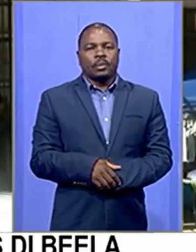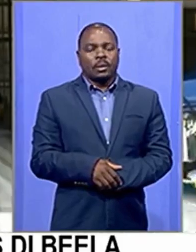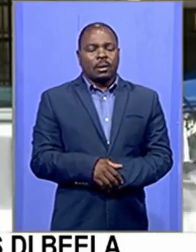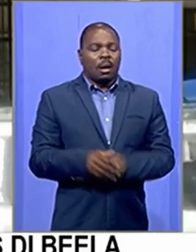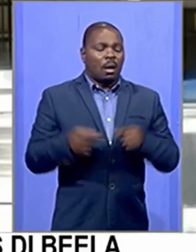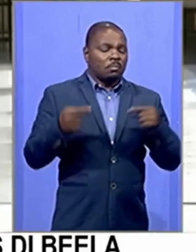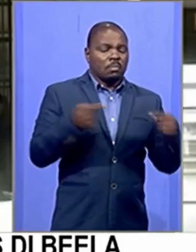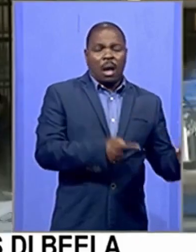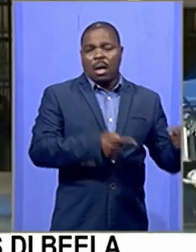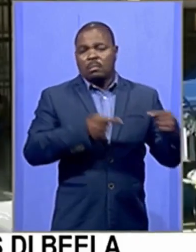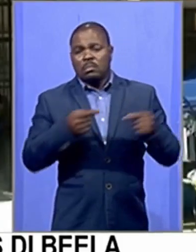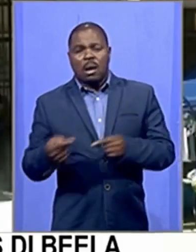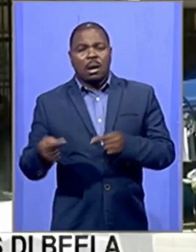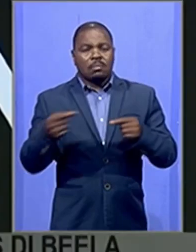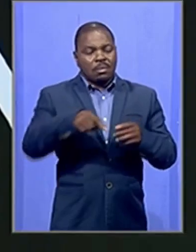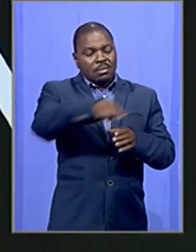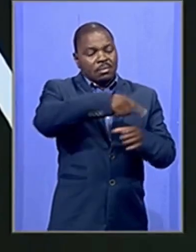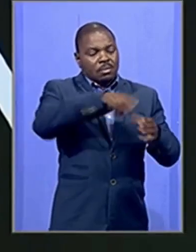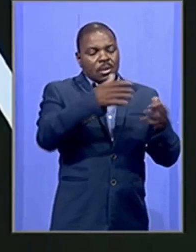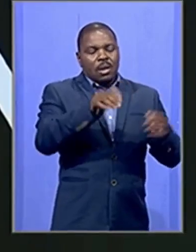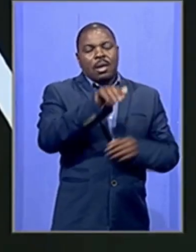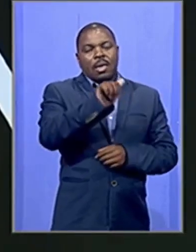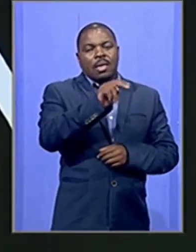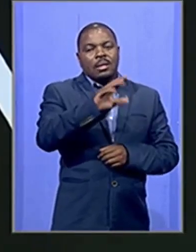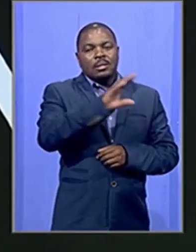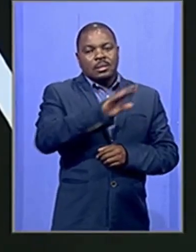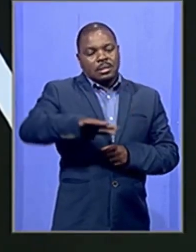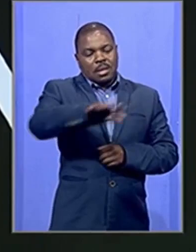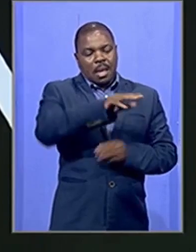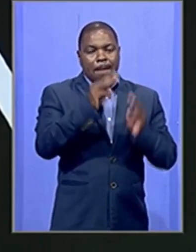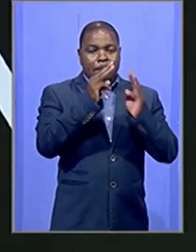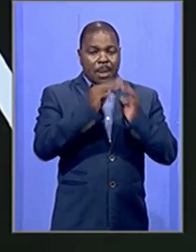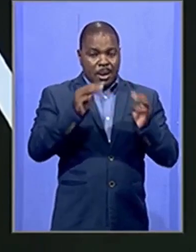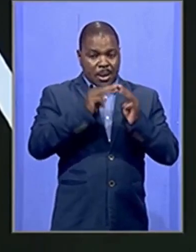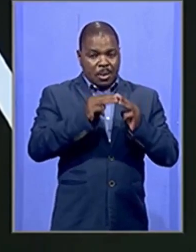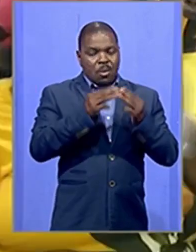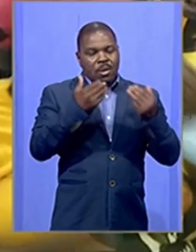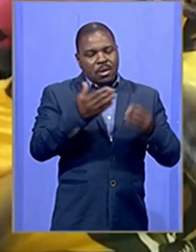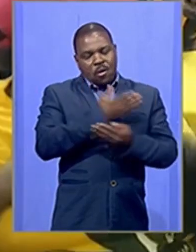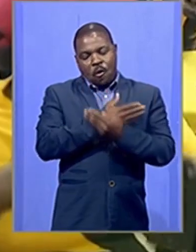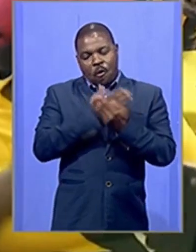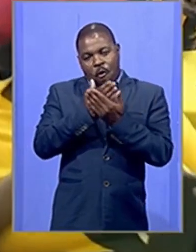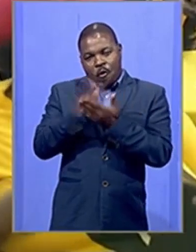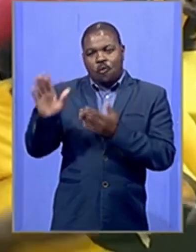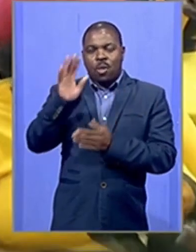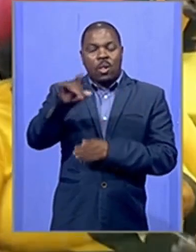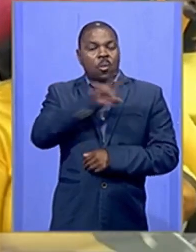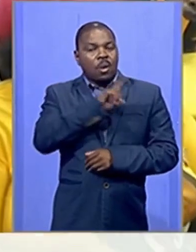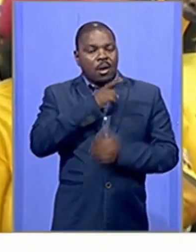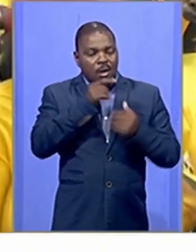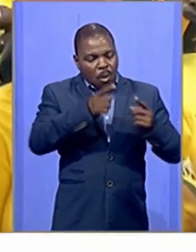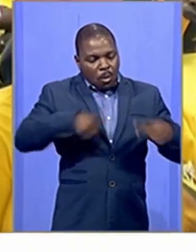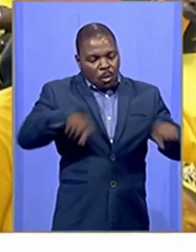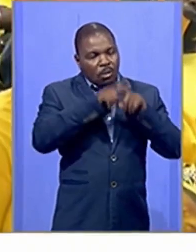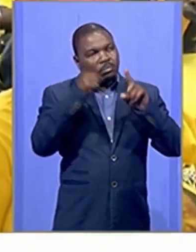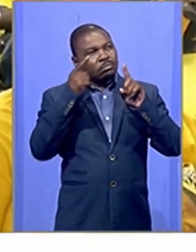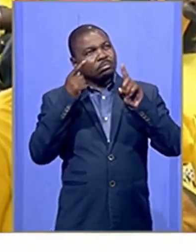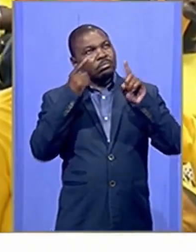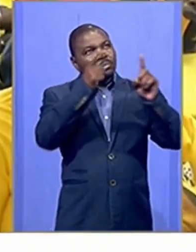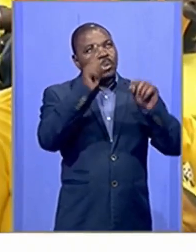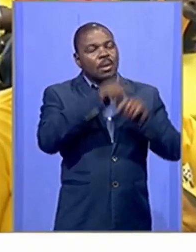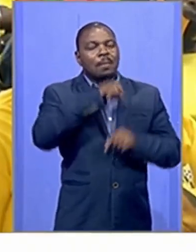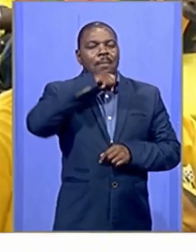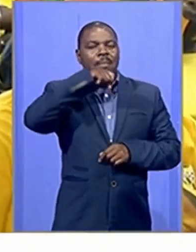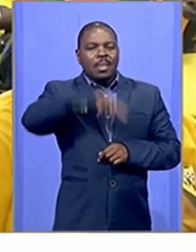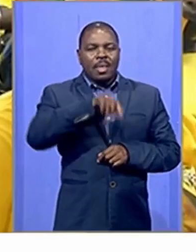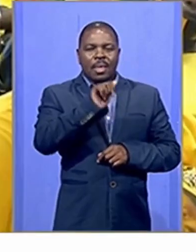Dikgogakgogano le maphaga ka go ANC seleteng sa Mangaung e tla ba selo sa maloba. Seo ke ka gešedi ka moka e beilwe go moletlo wa go keteka matswalo a mokgatlo